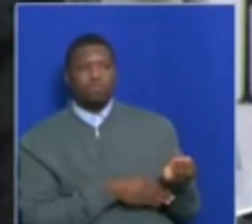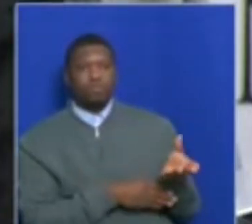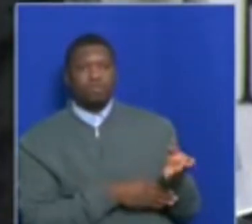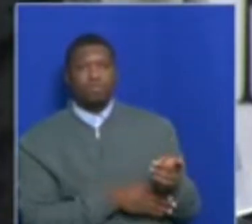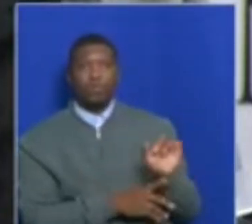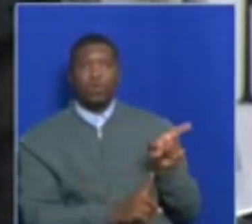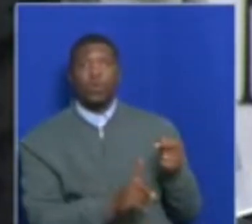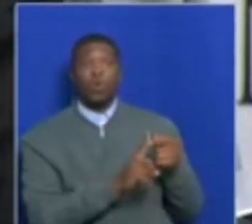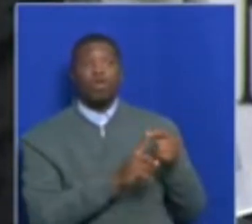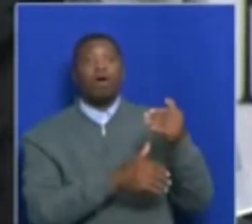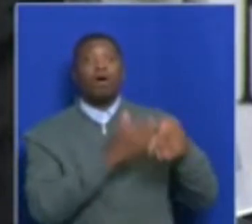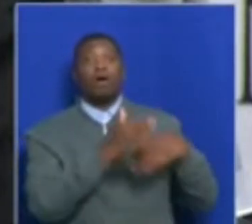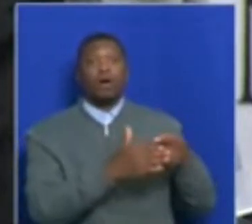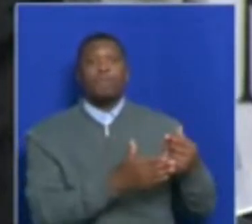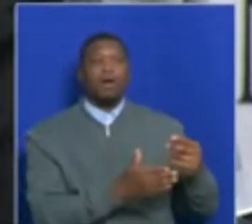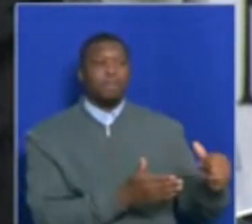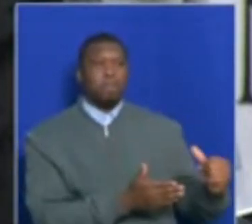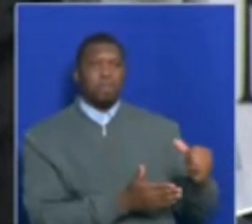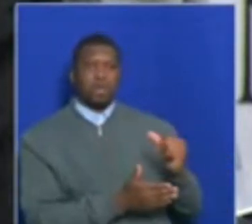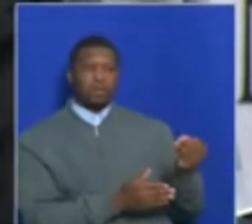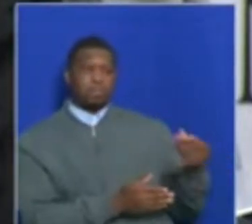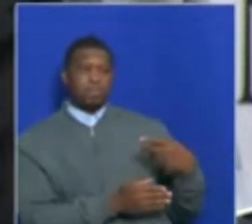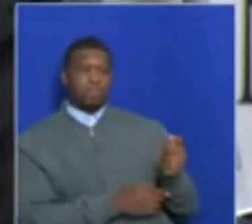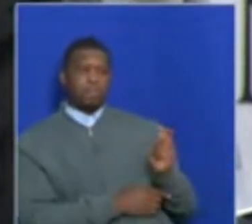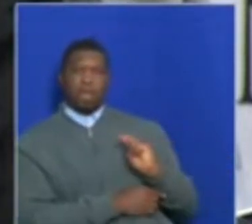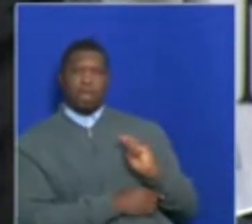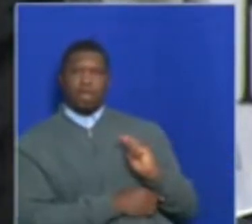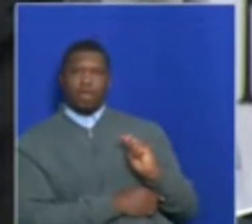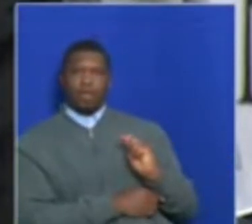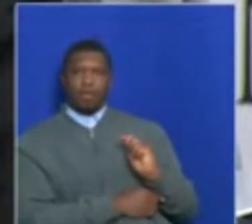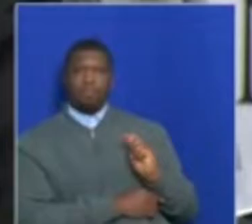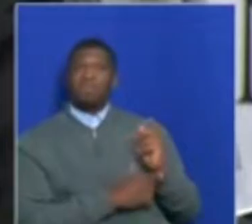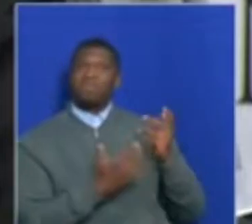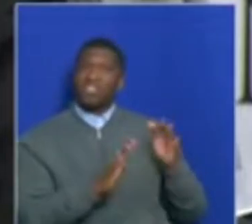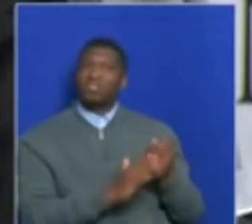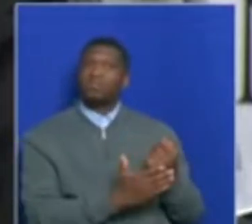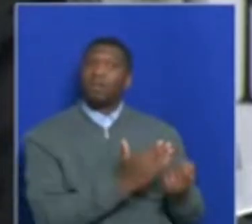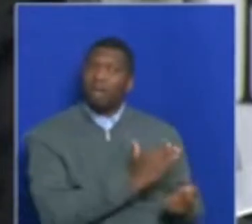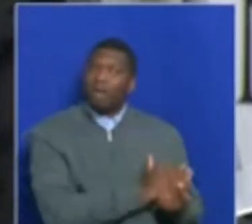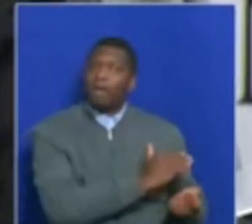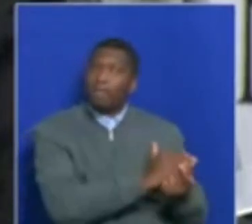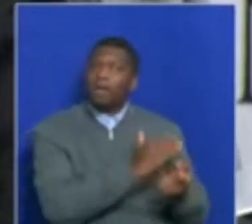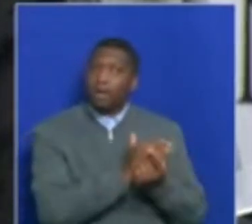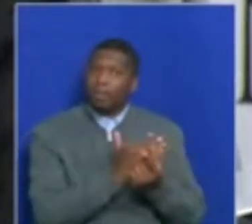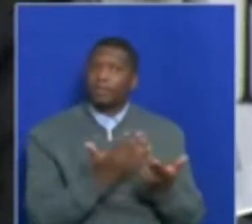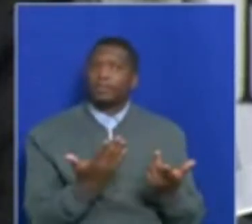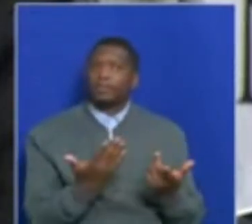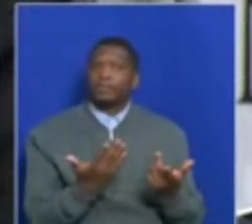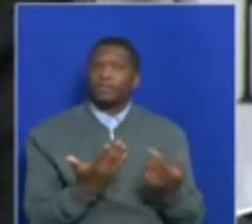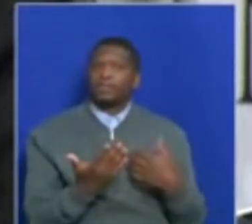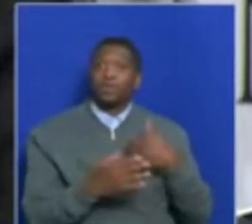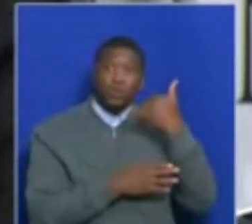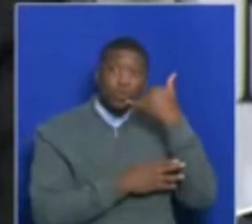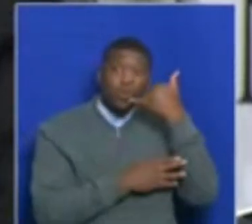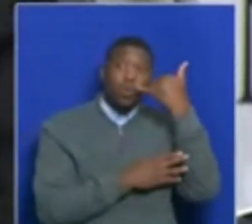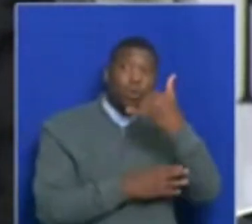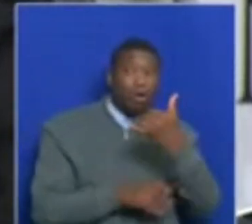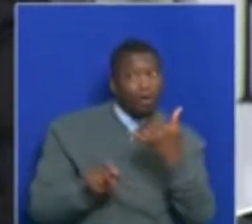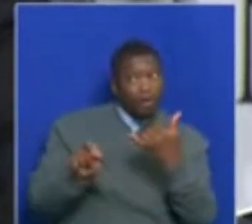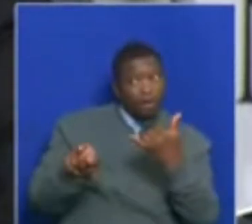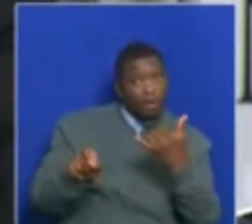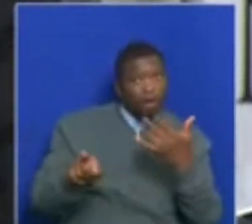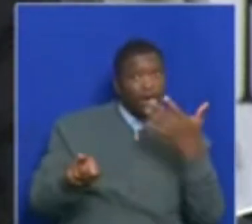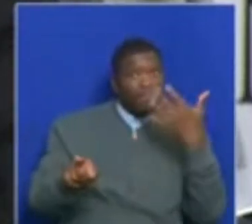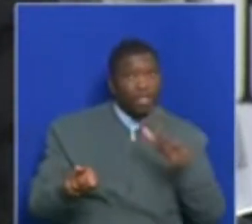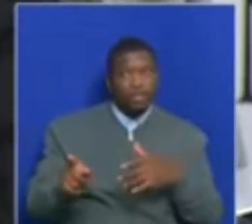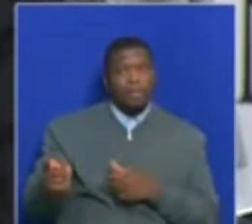can call it a payment from them, more like an incentive. You call a tow truck and they will pay you